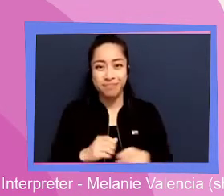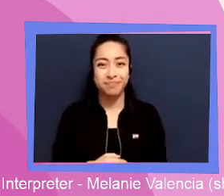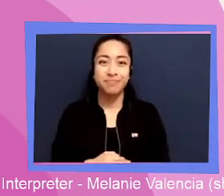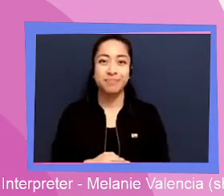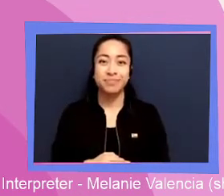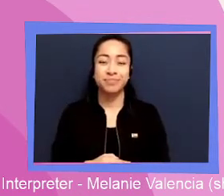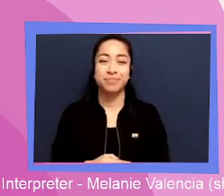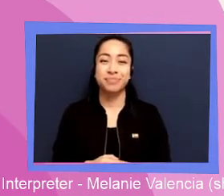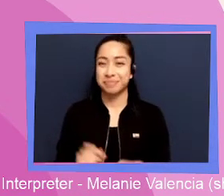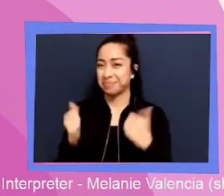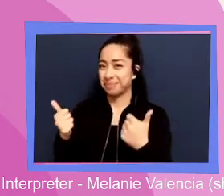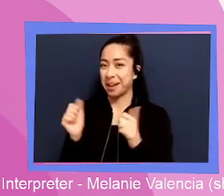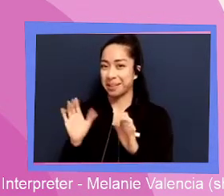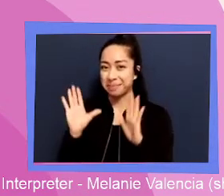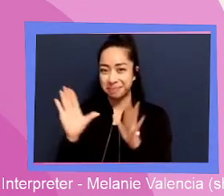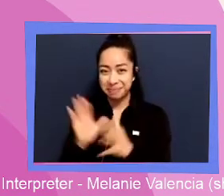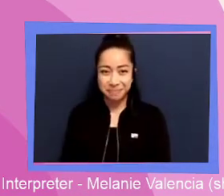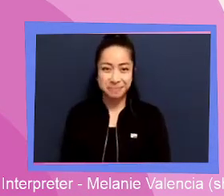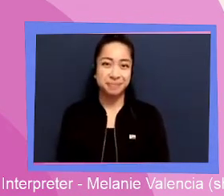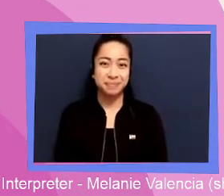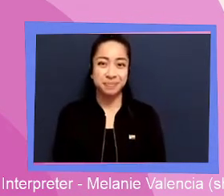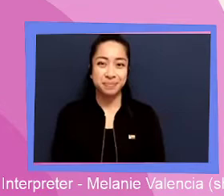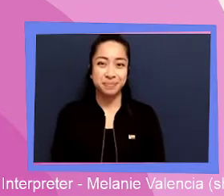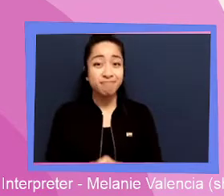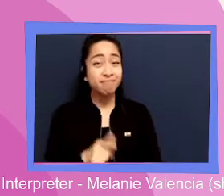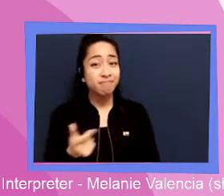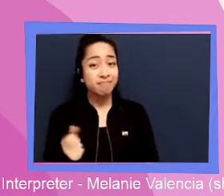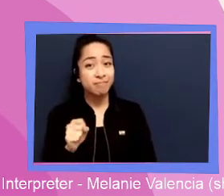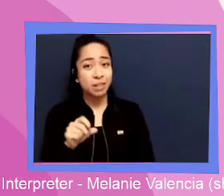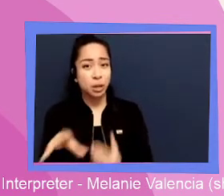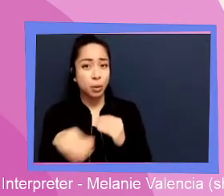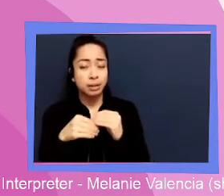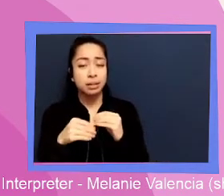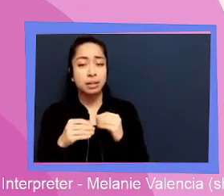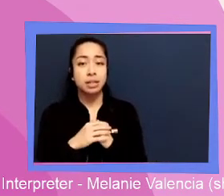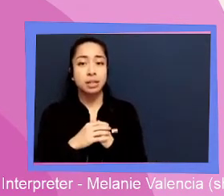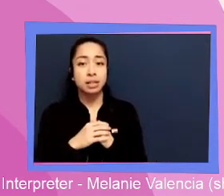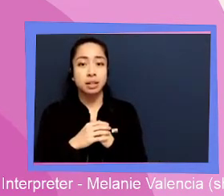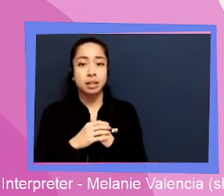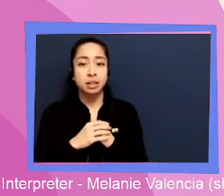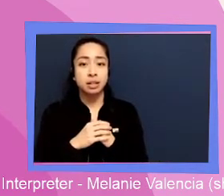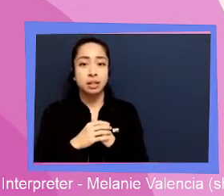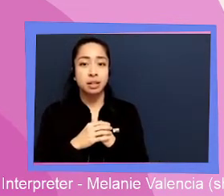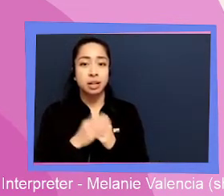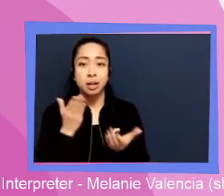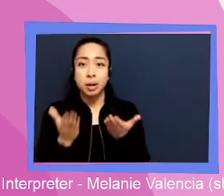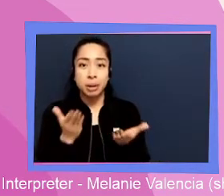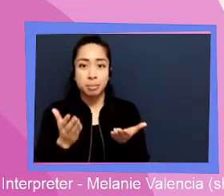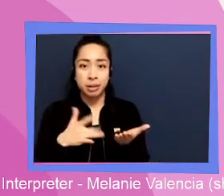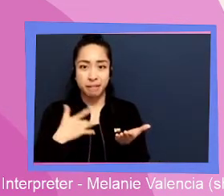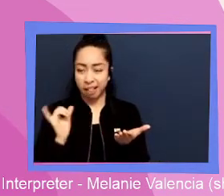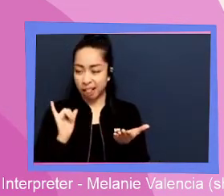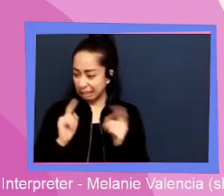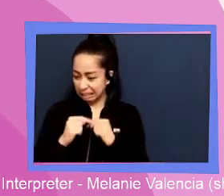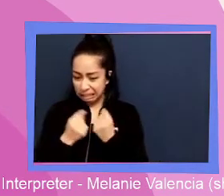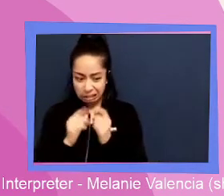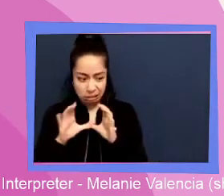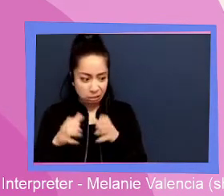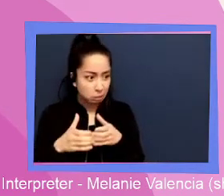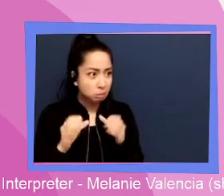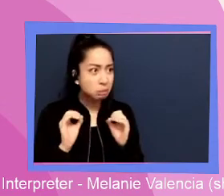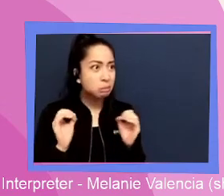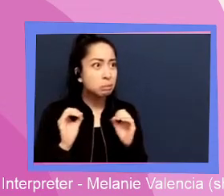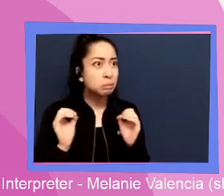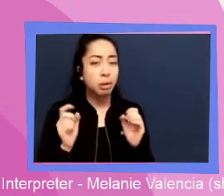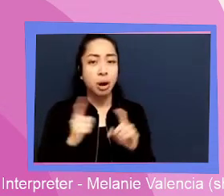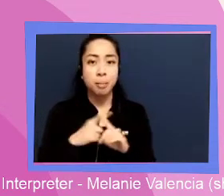that. Yeah, and I would just add, you know, that you might not have the team in the industry part, but I think you have